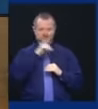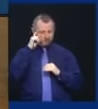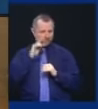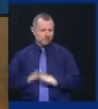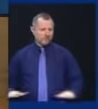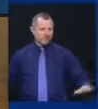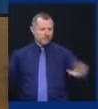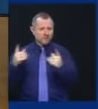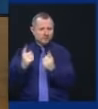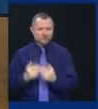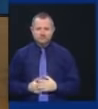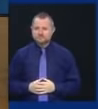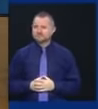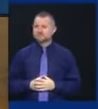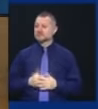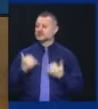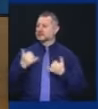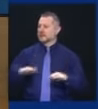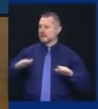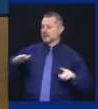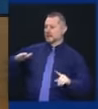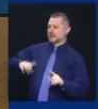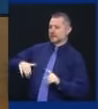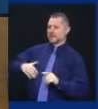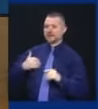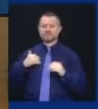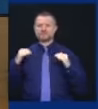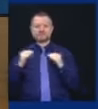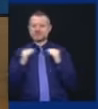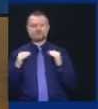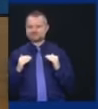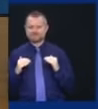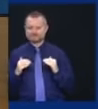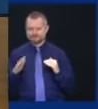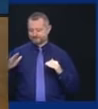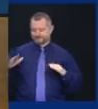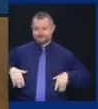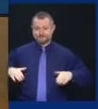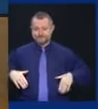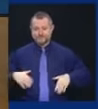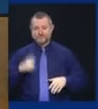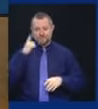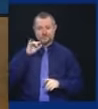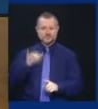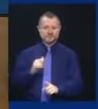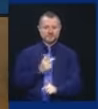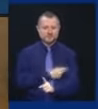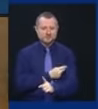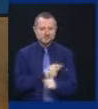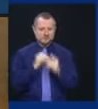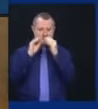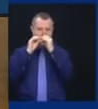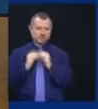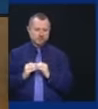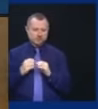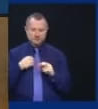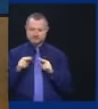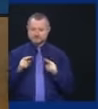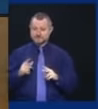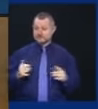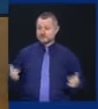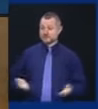we still have not reached fairness and equity in the number of vaccines. Here in the Hudson